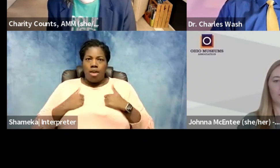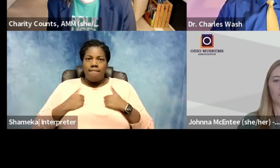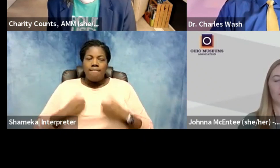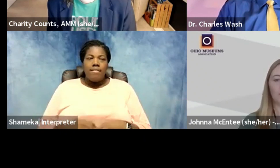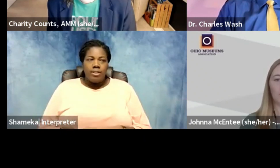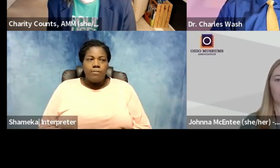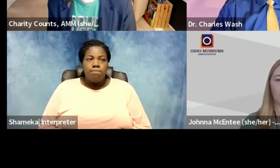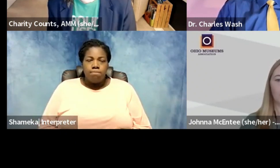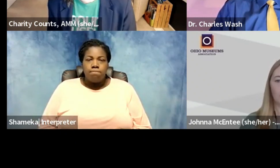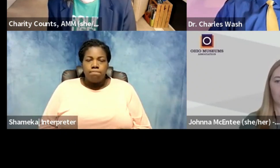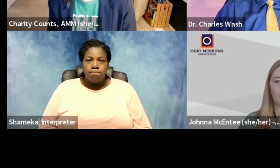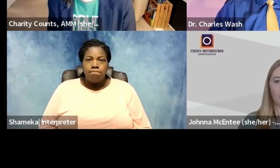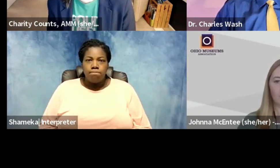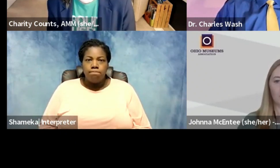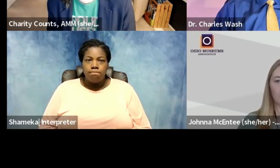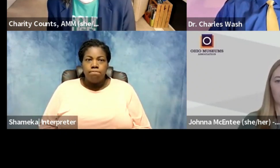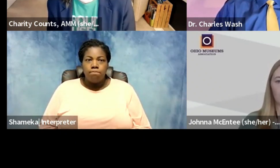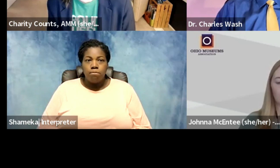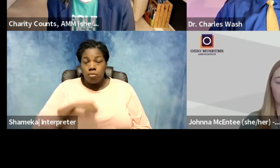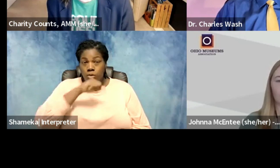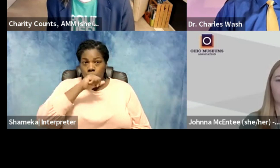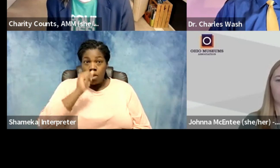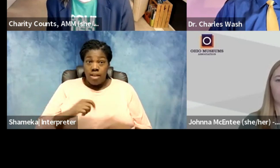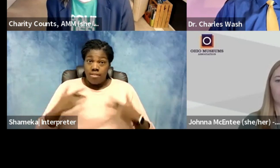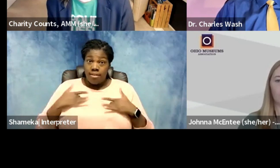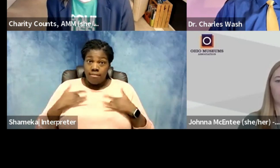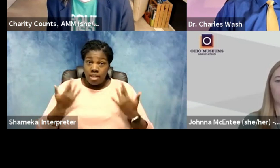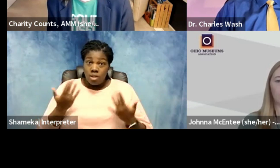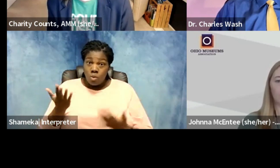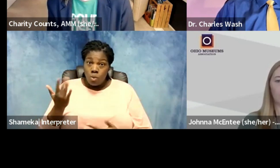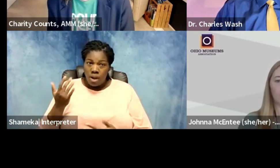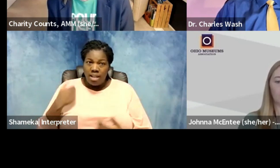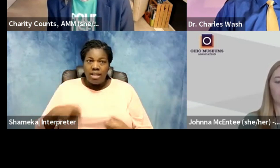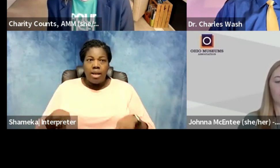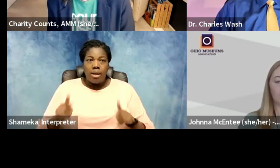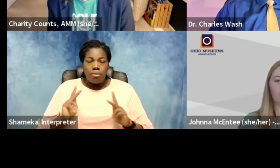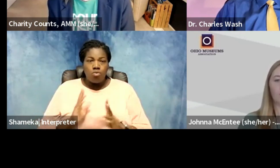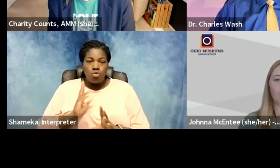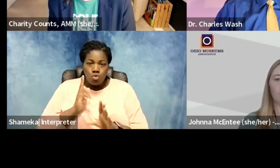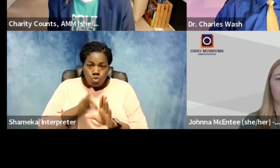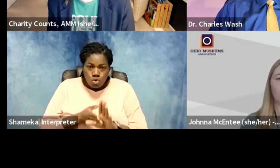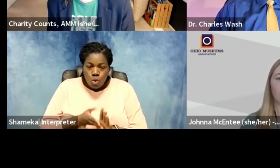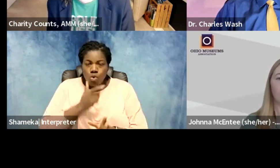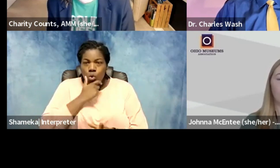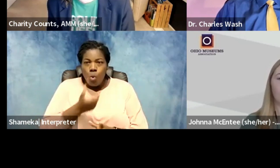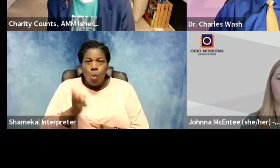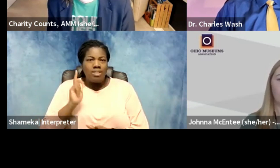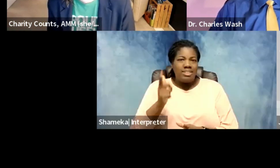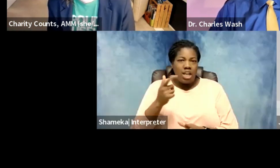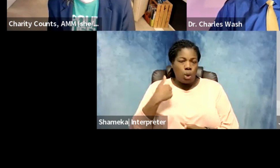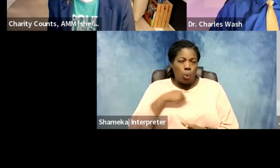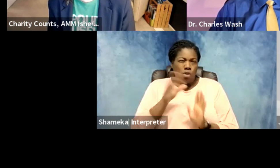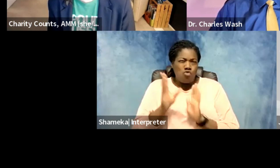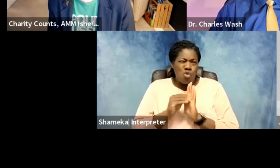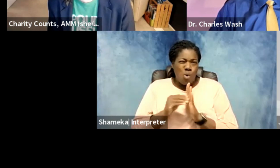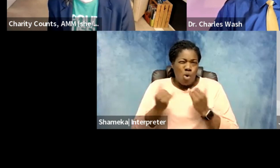And we also love these events because they're an opportunity to join live or watch them later. We are recording